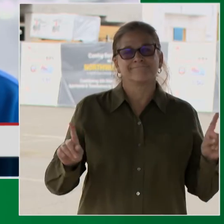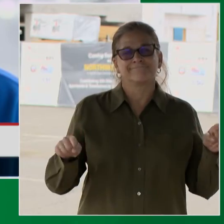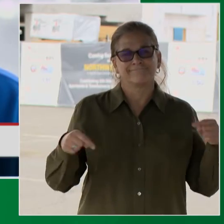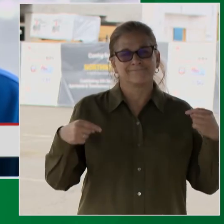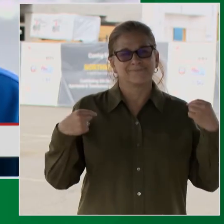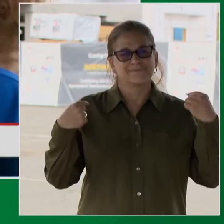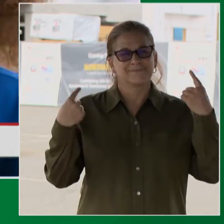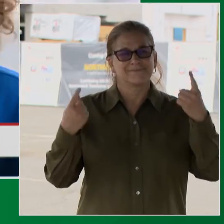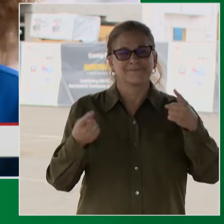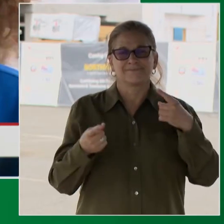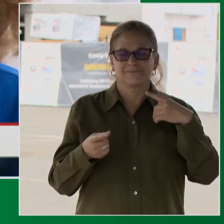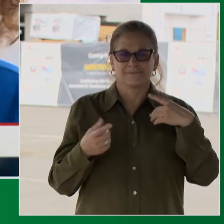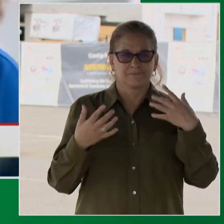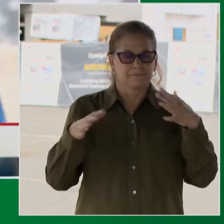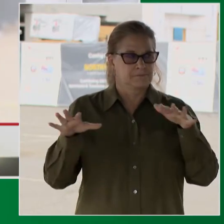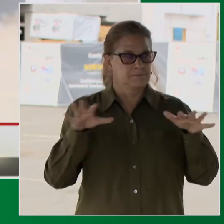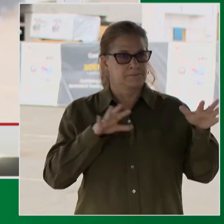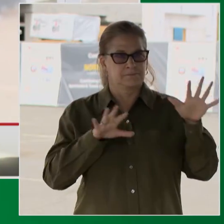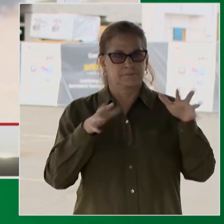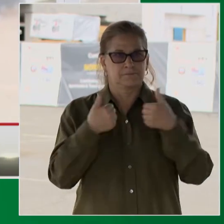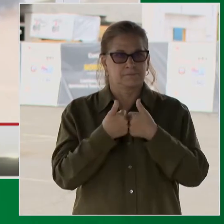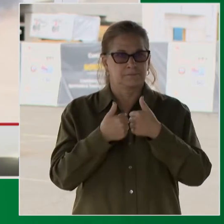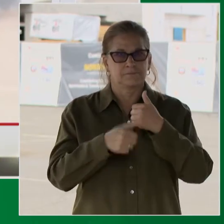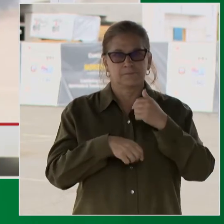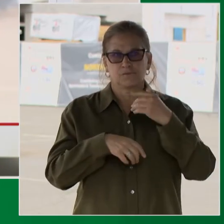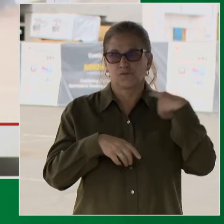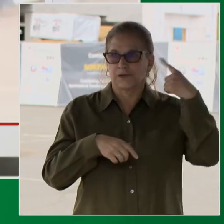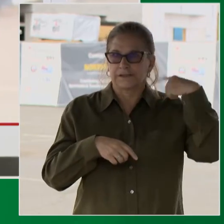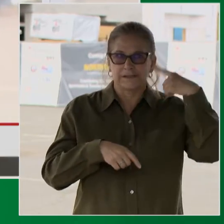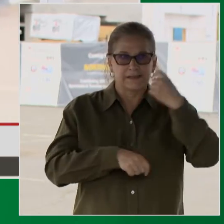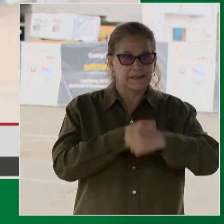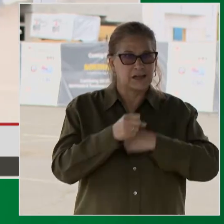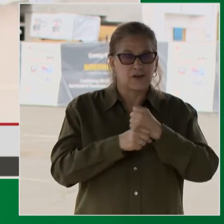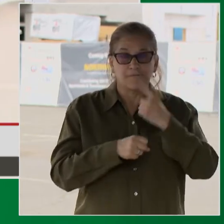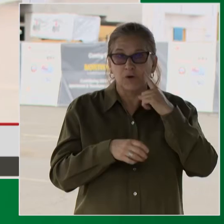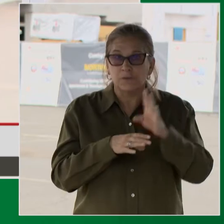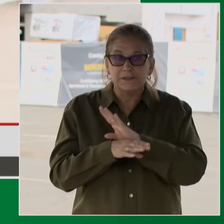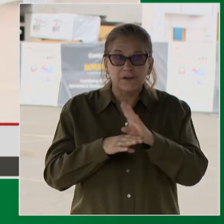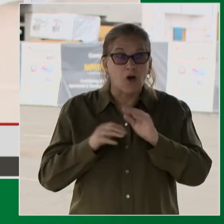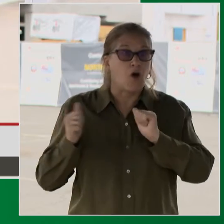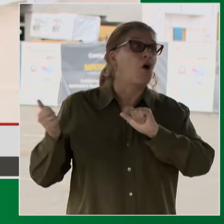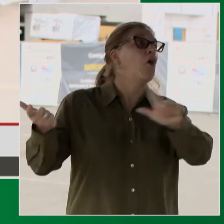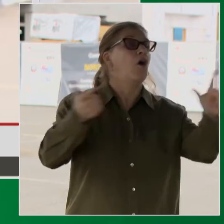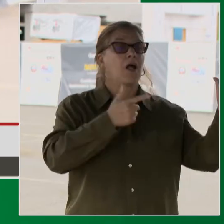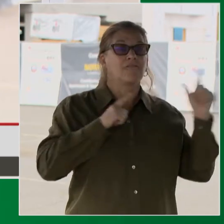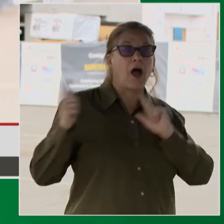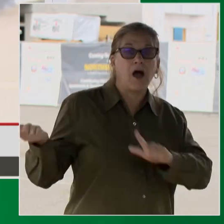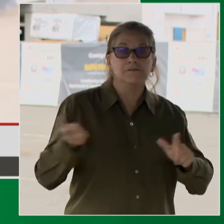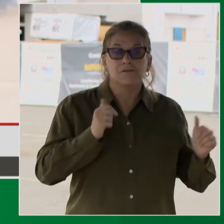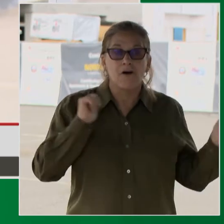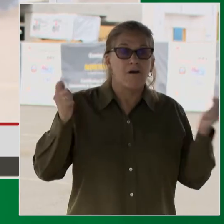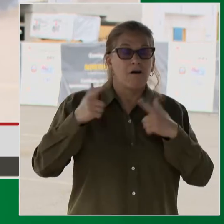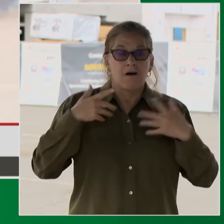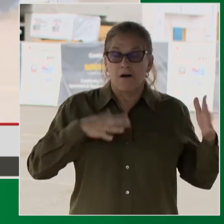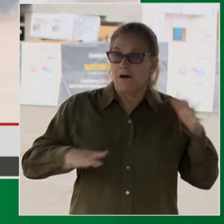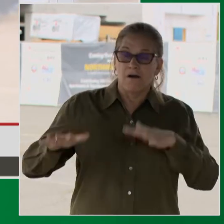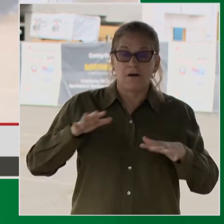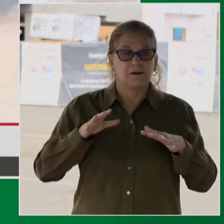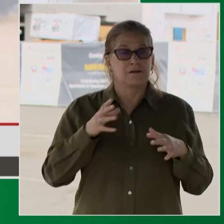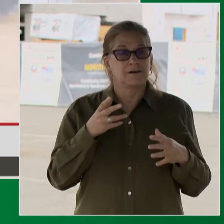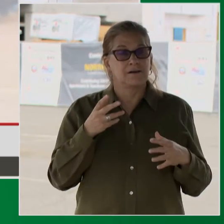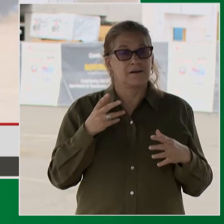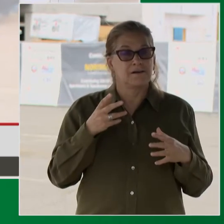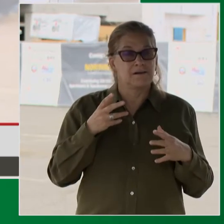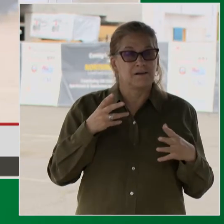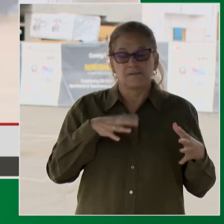crazy year for businesses, for all of us, and for businesses in particular from the Department of Small and Local Businesses